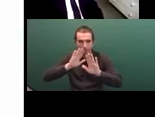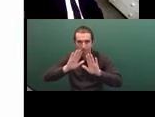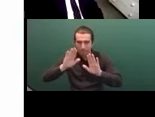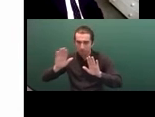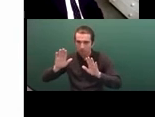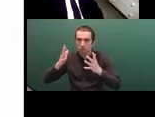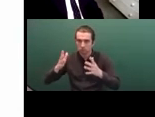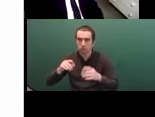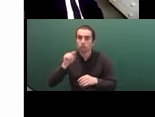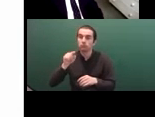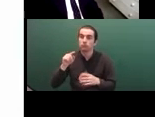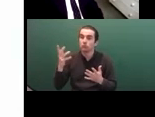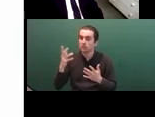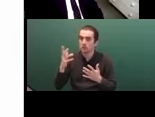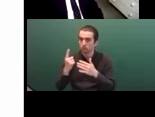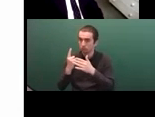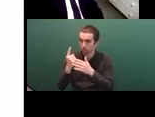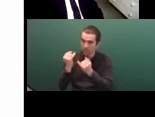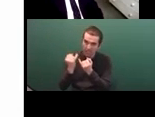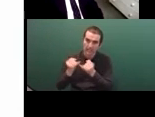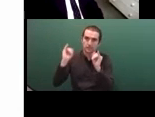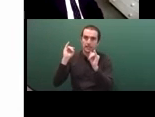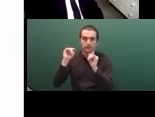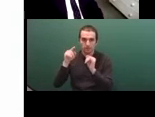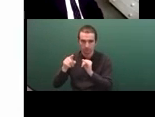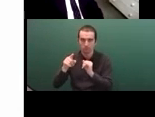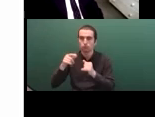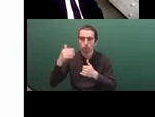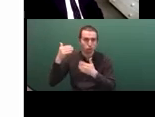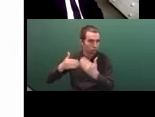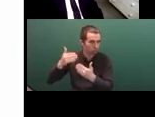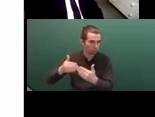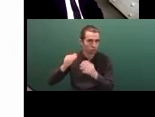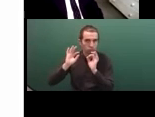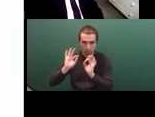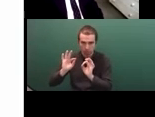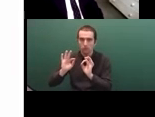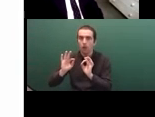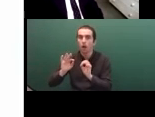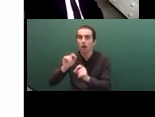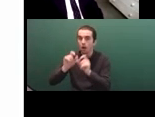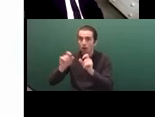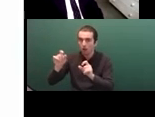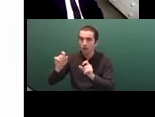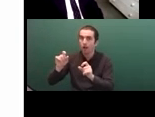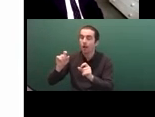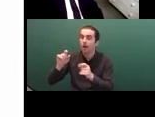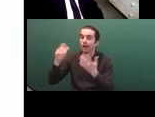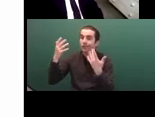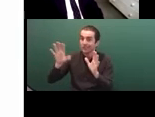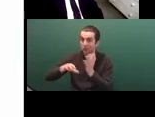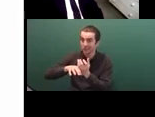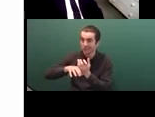Another example of an NPO, a non-profit organization that provides training